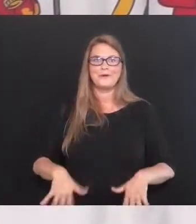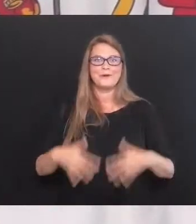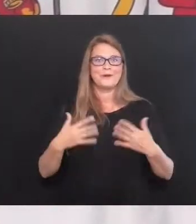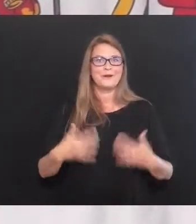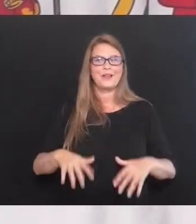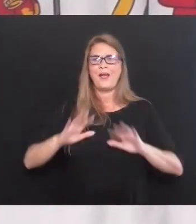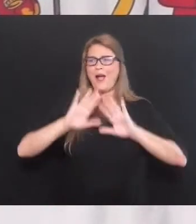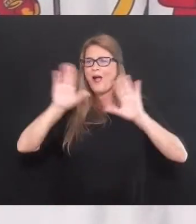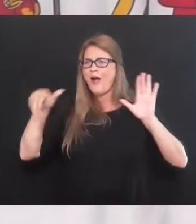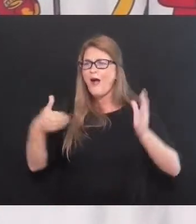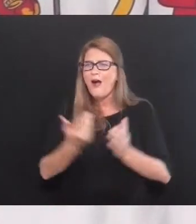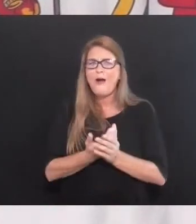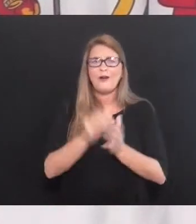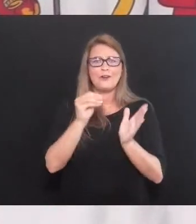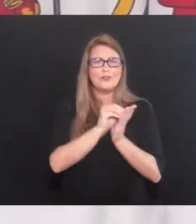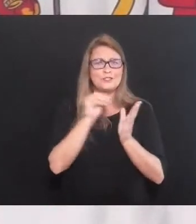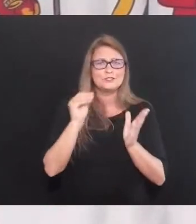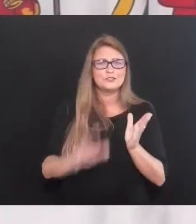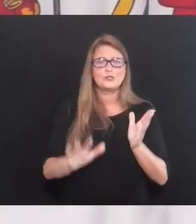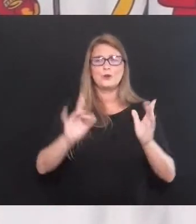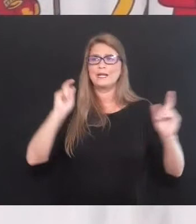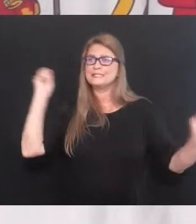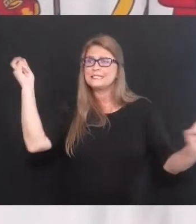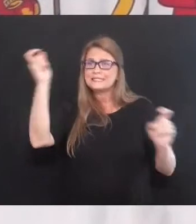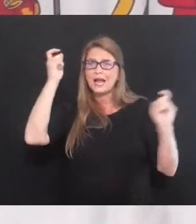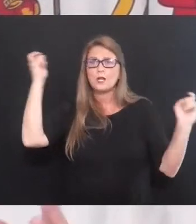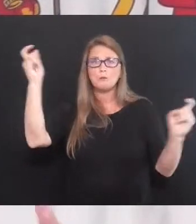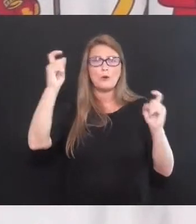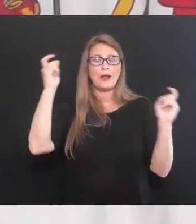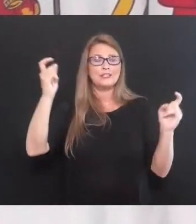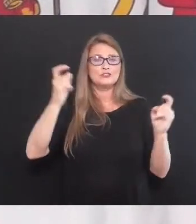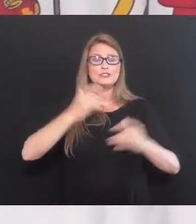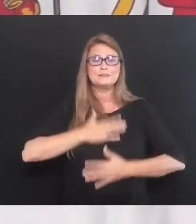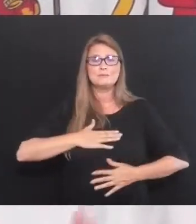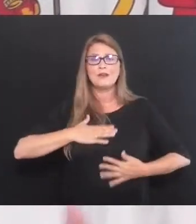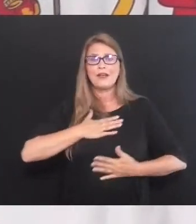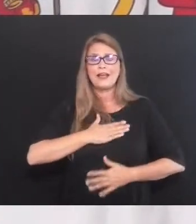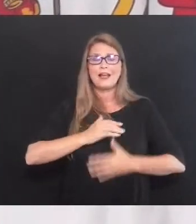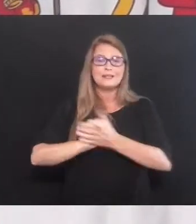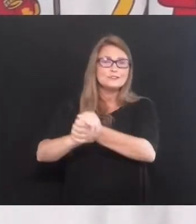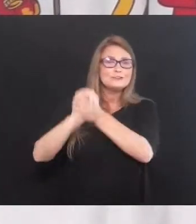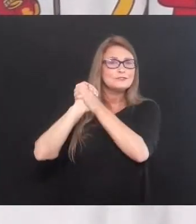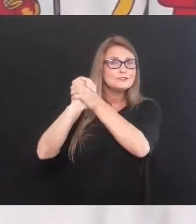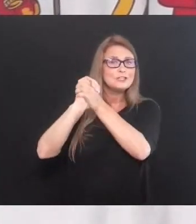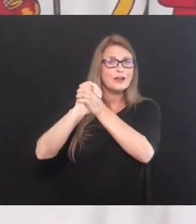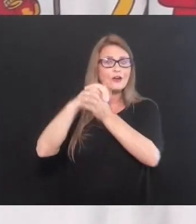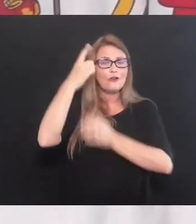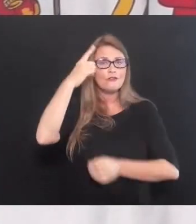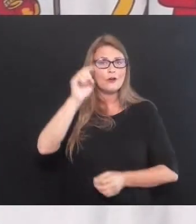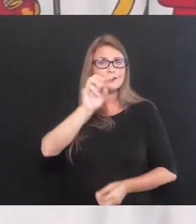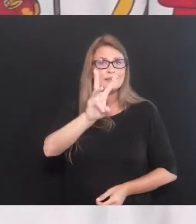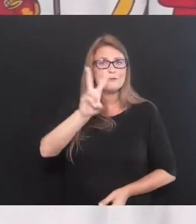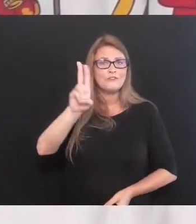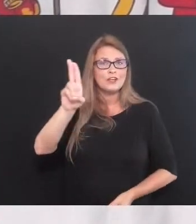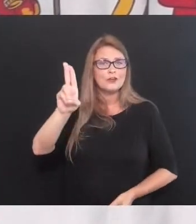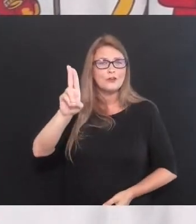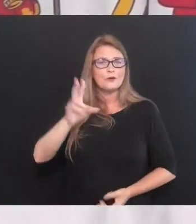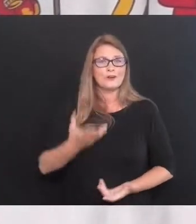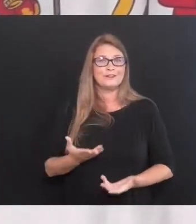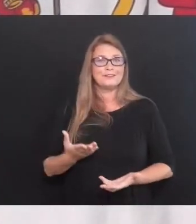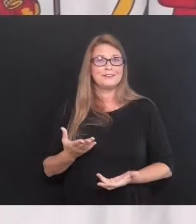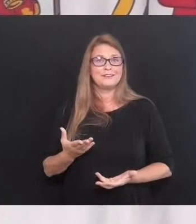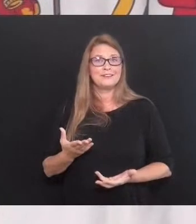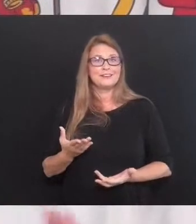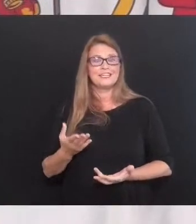those kids and all the celebration that went on in WVU was an incredible win for our state, and